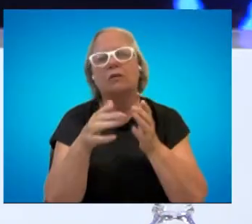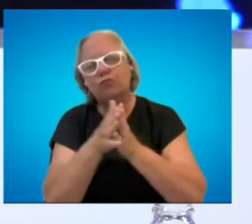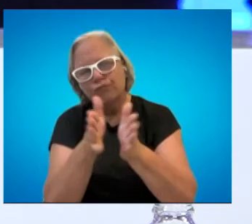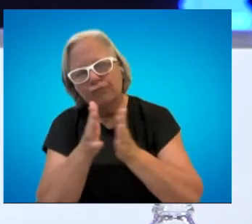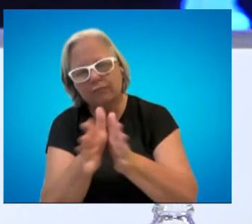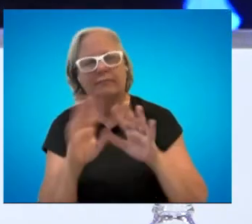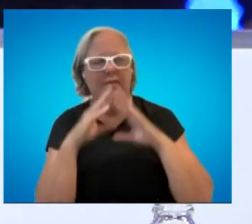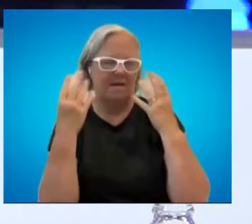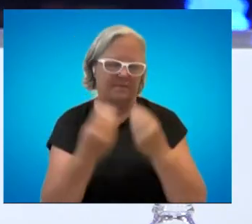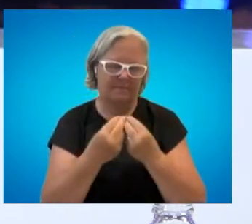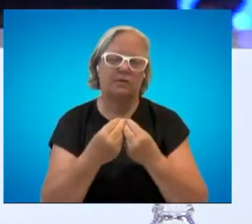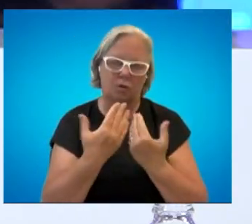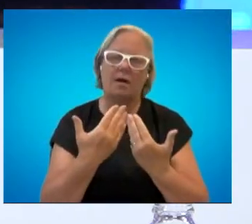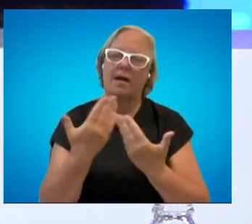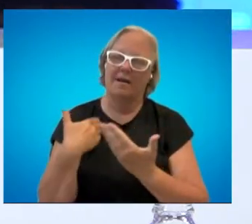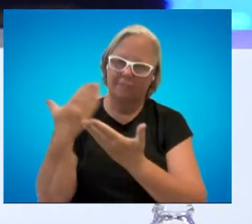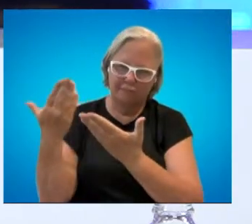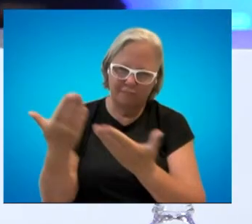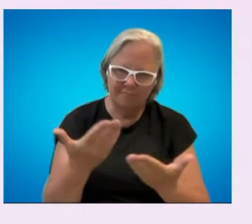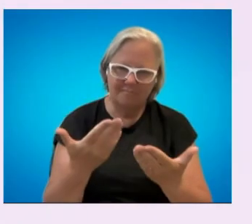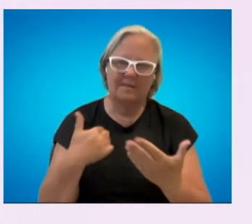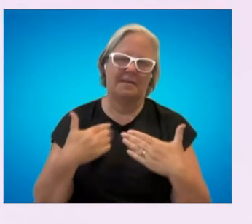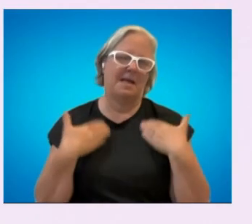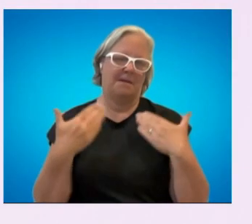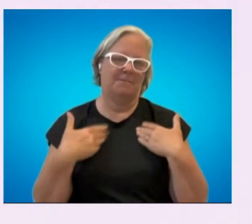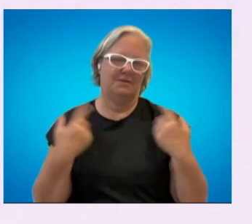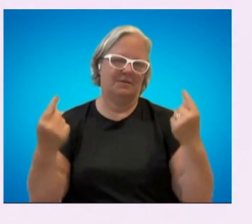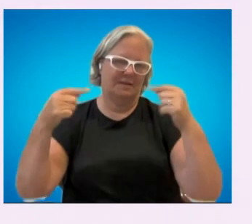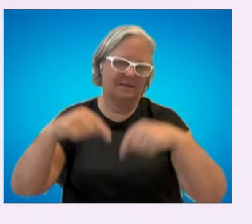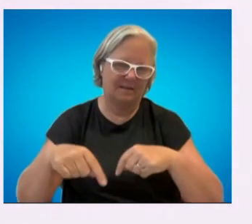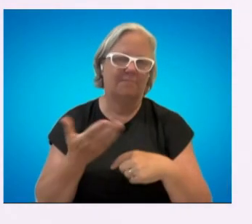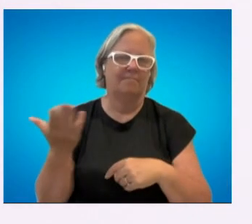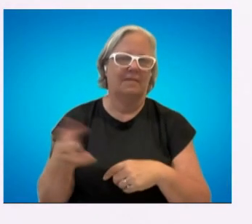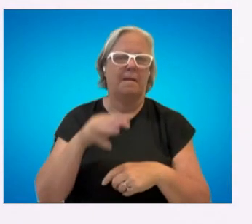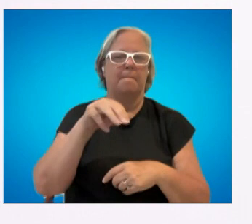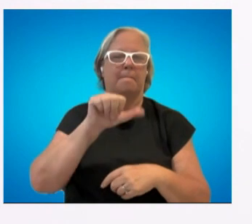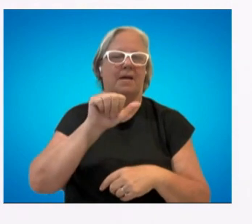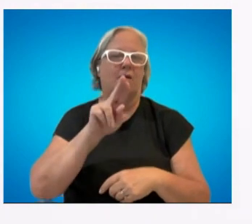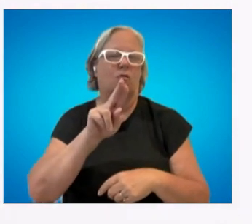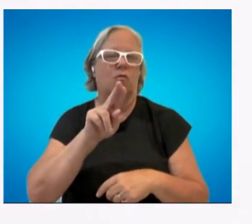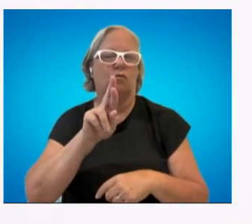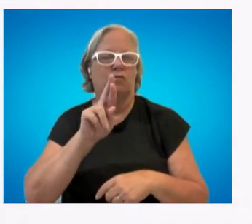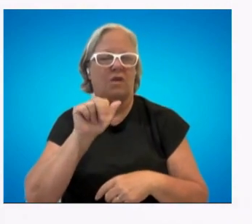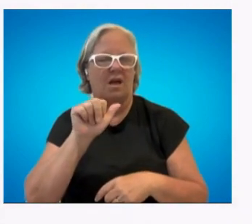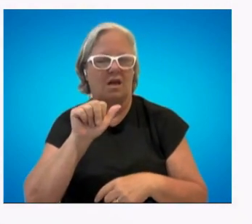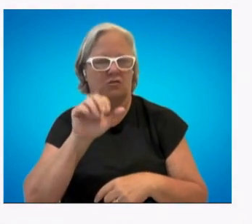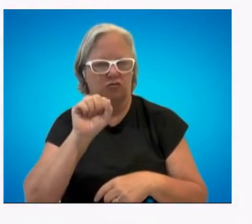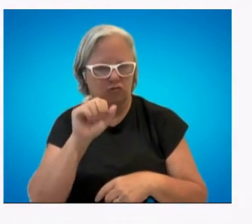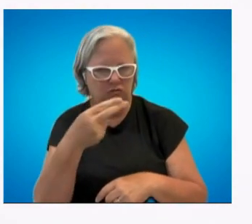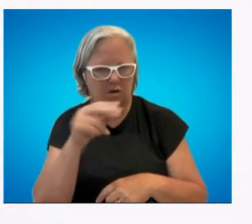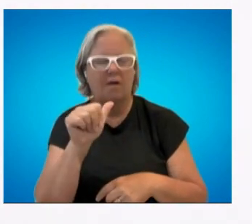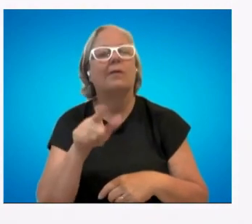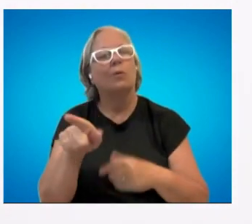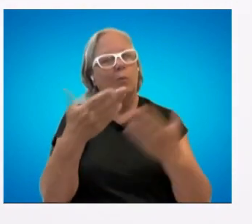Marusha, and you have the floor. Thank you very much, Frederica, and welcome to this session. The title